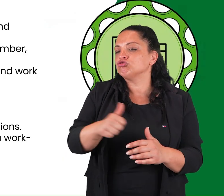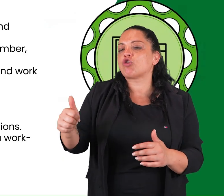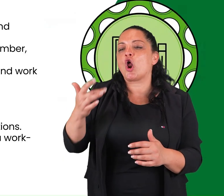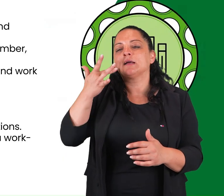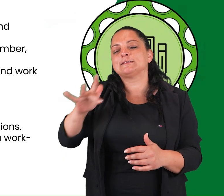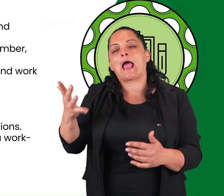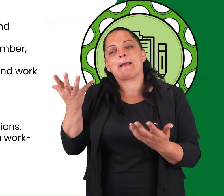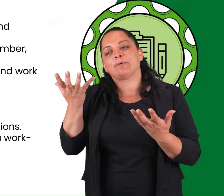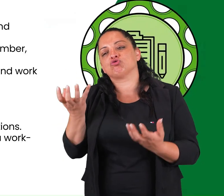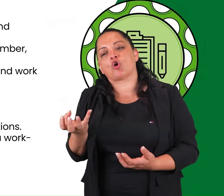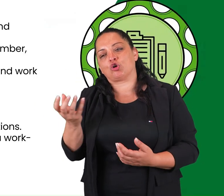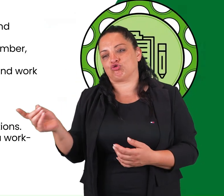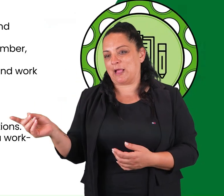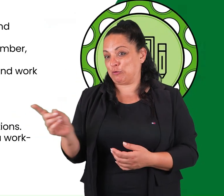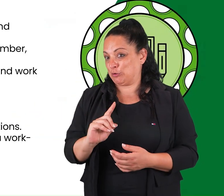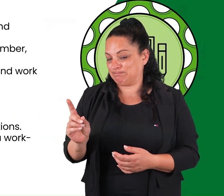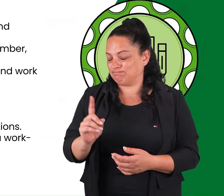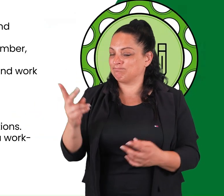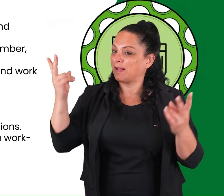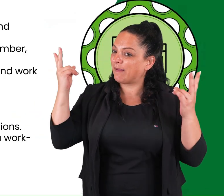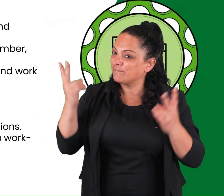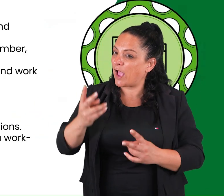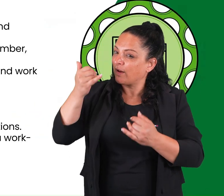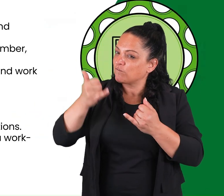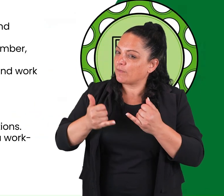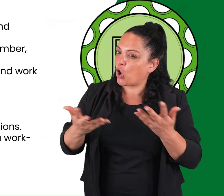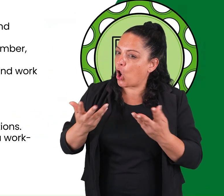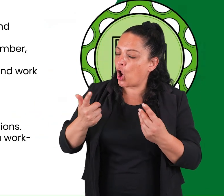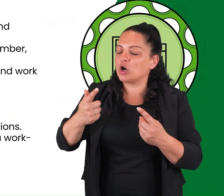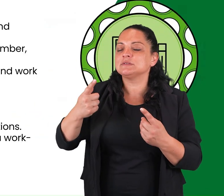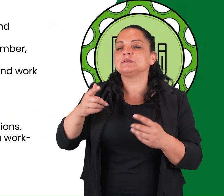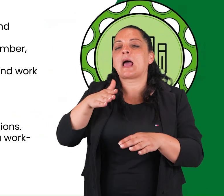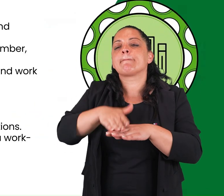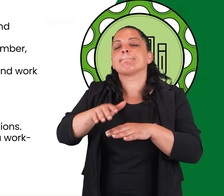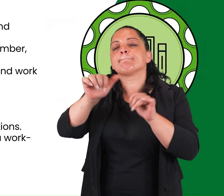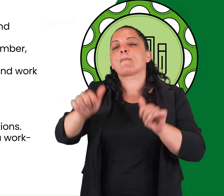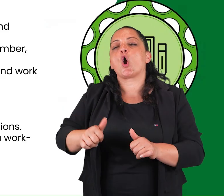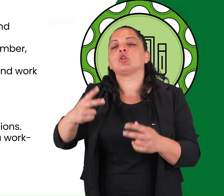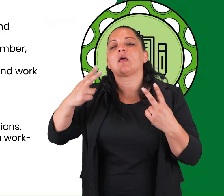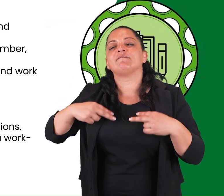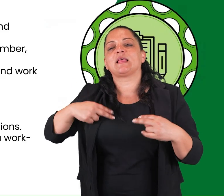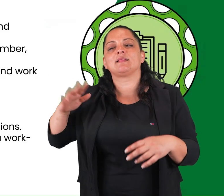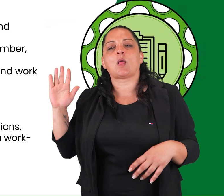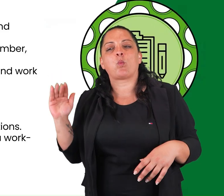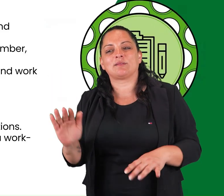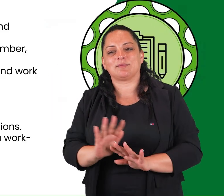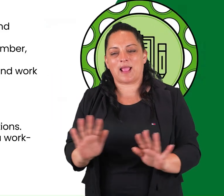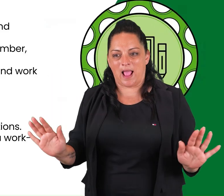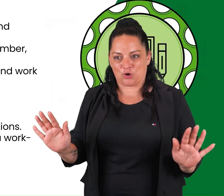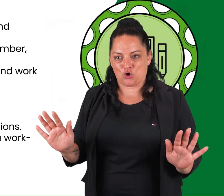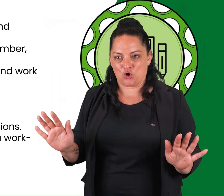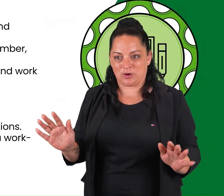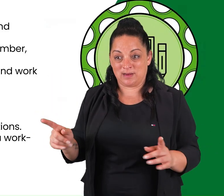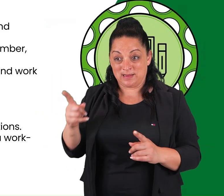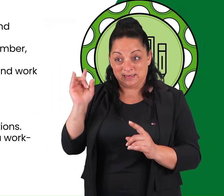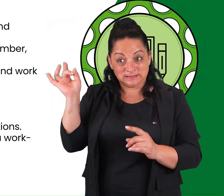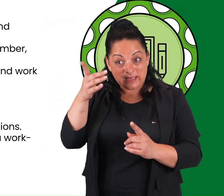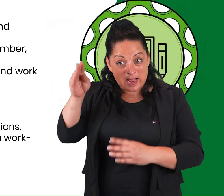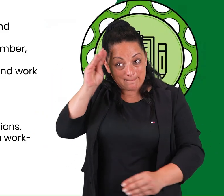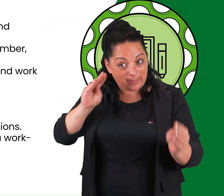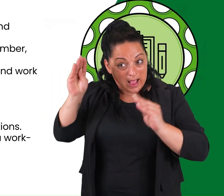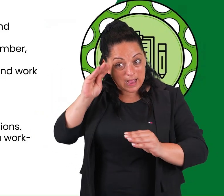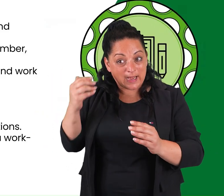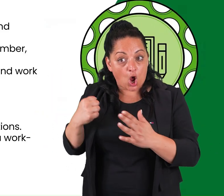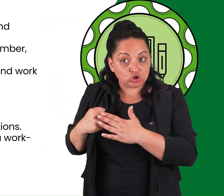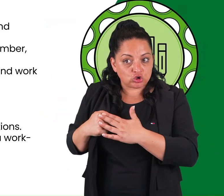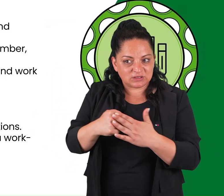than concepts. They are a way of thinking, living, and acting in our daily lives. By learning about